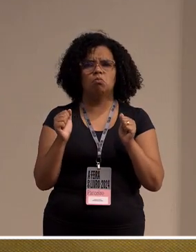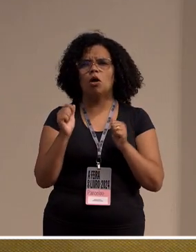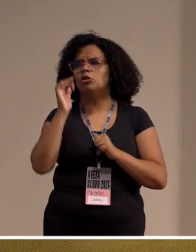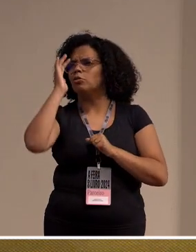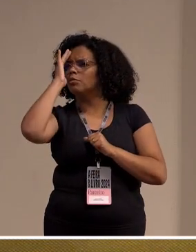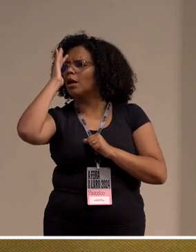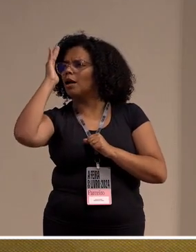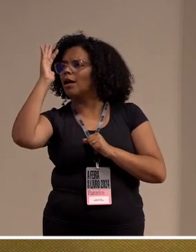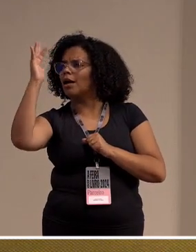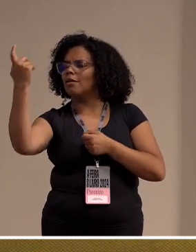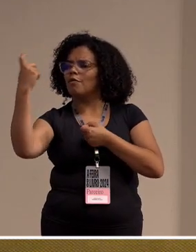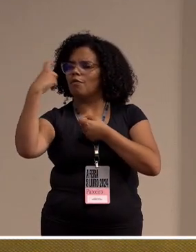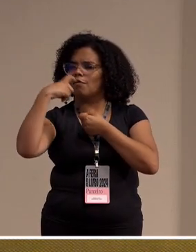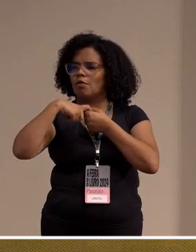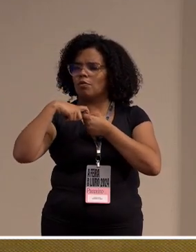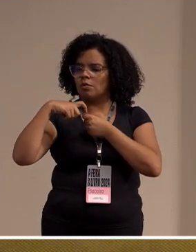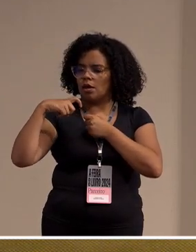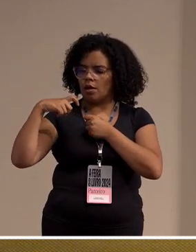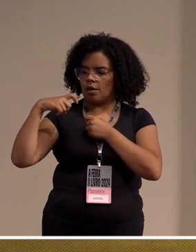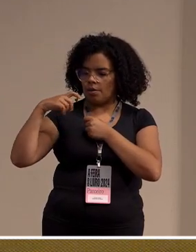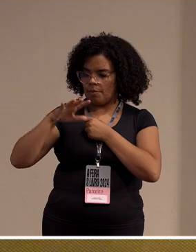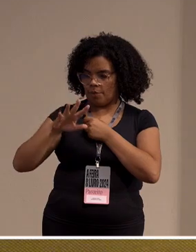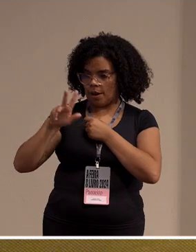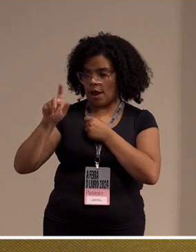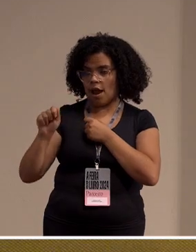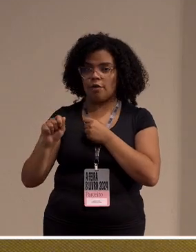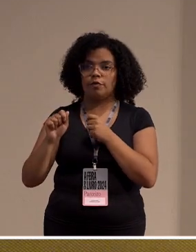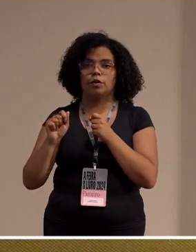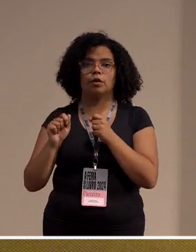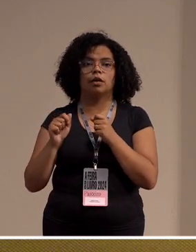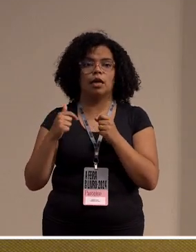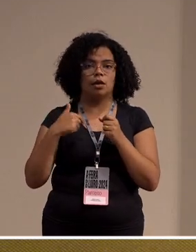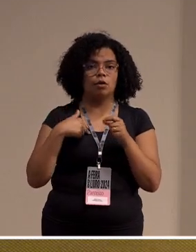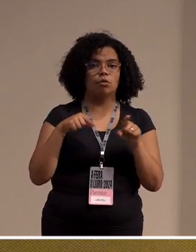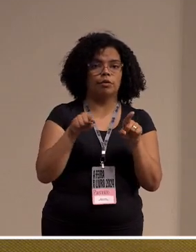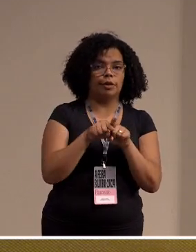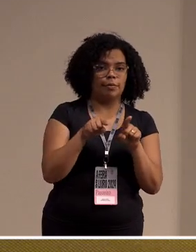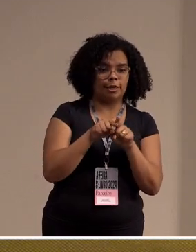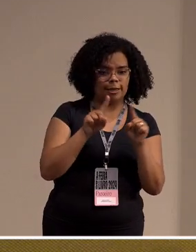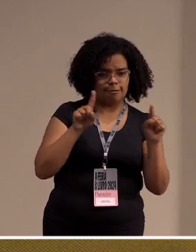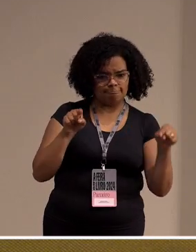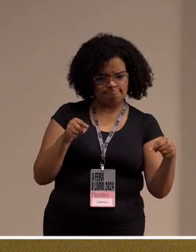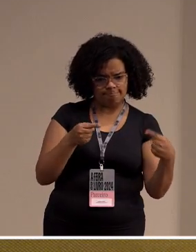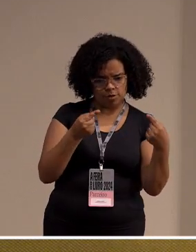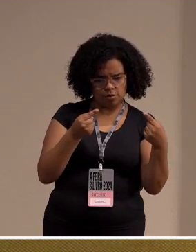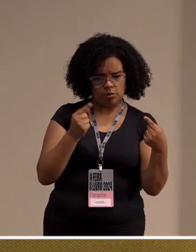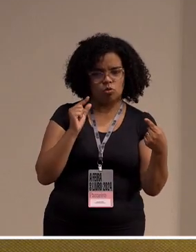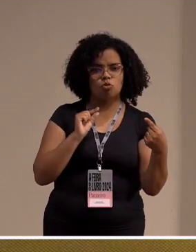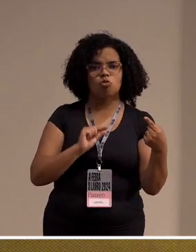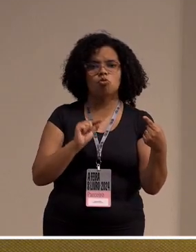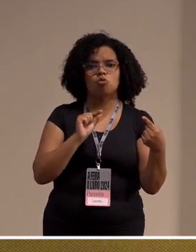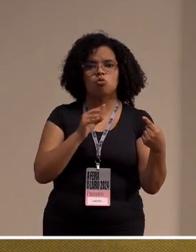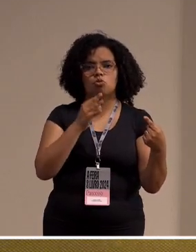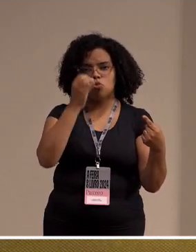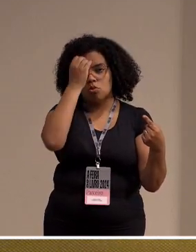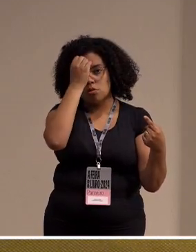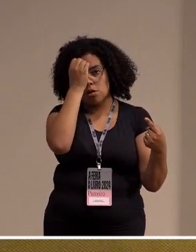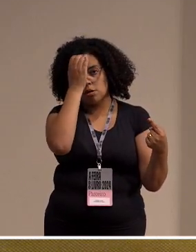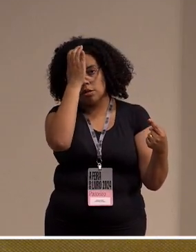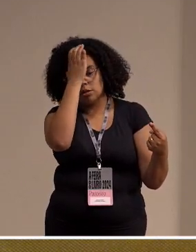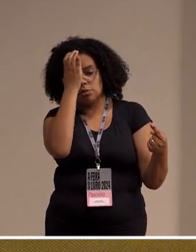the same time, I wanted to put that up against the very limited knowledge that they were working with. Most of them had never